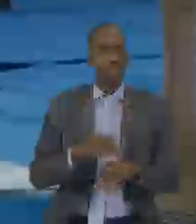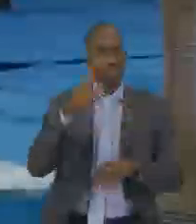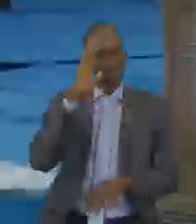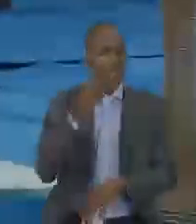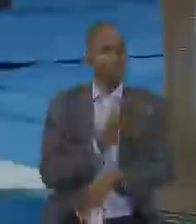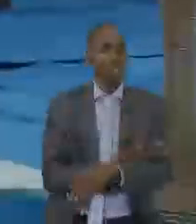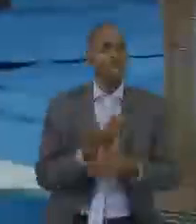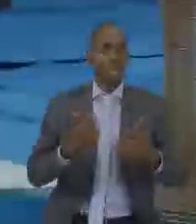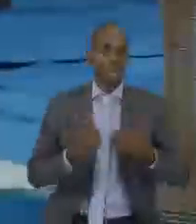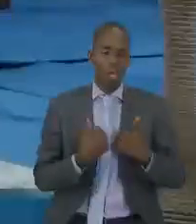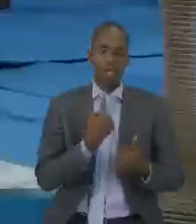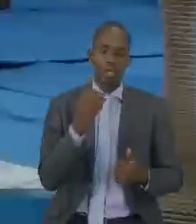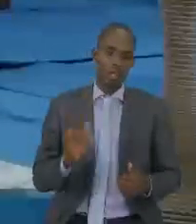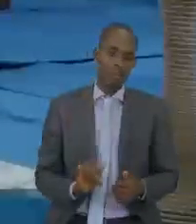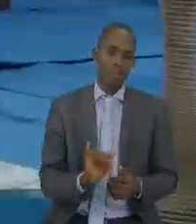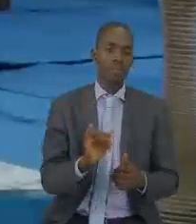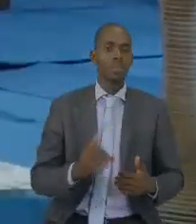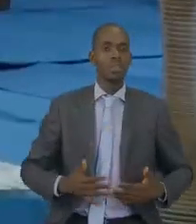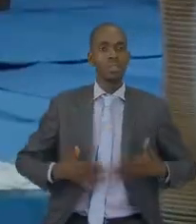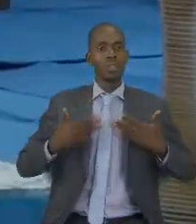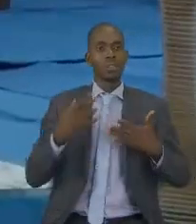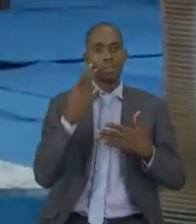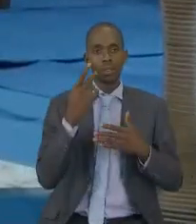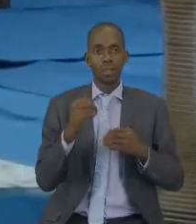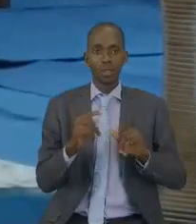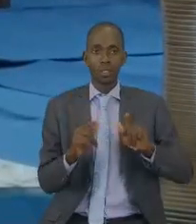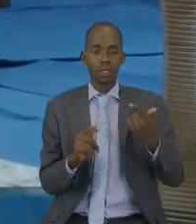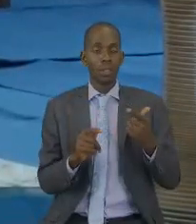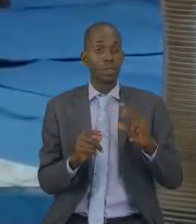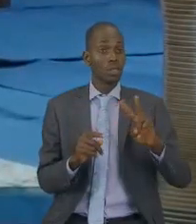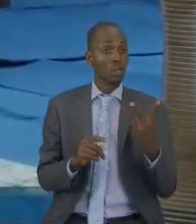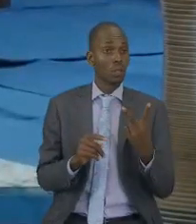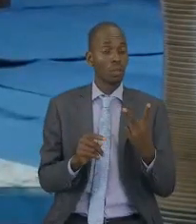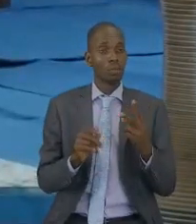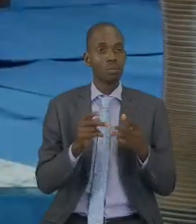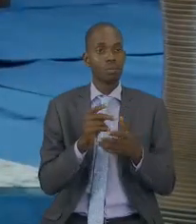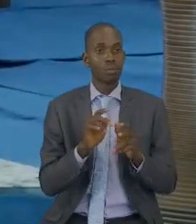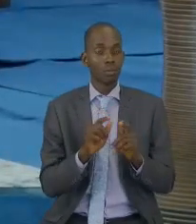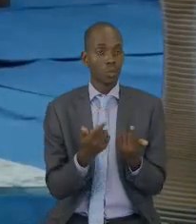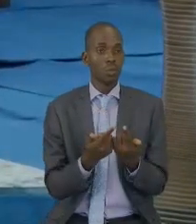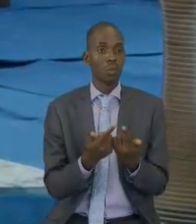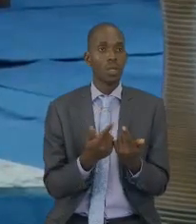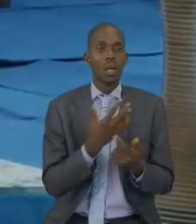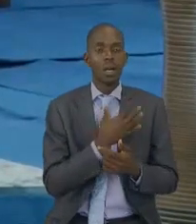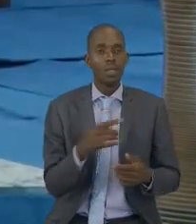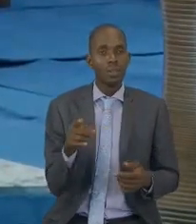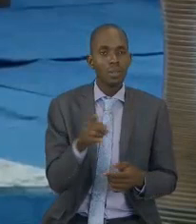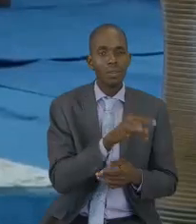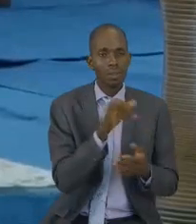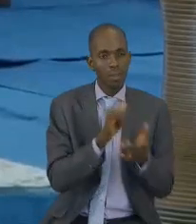has everlasting life. Look at the second part. And he that believeth